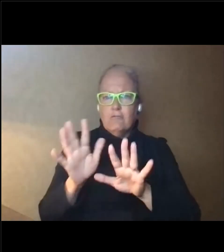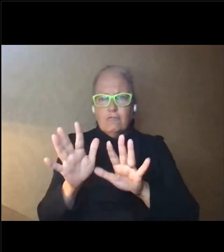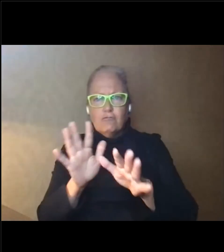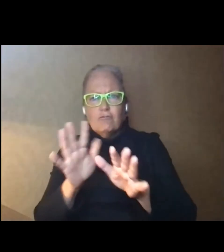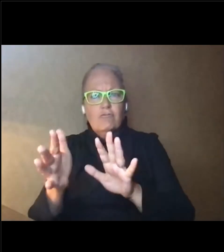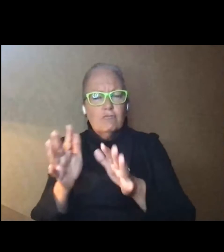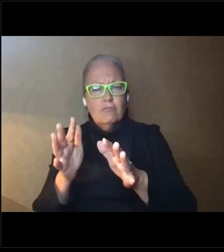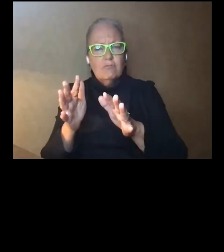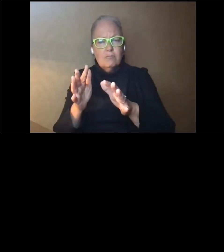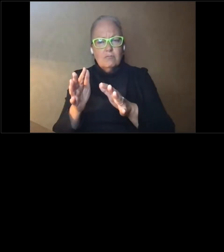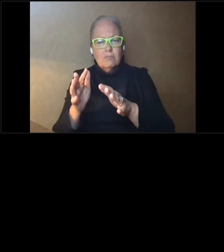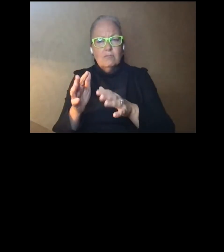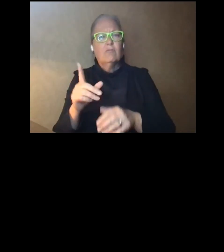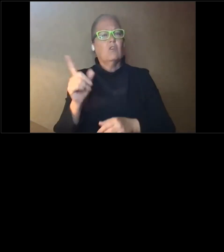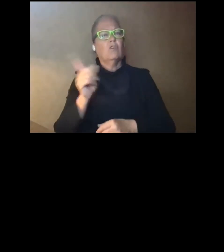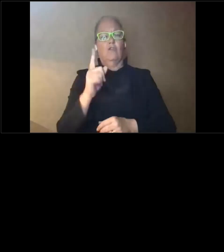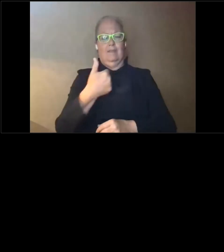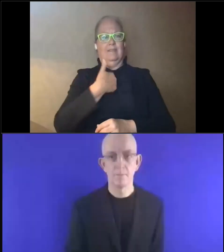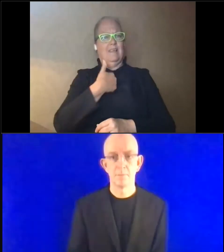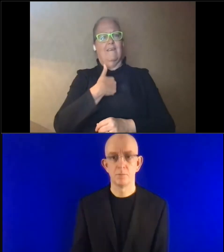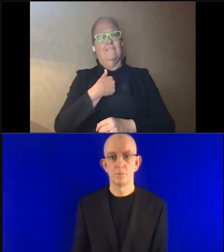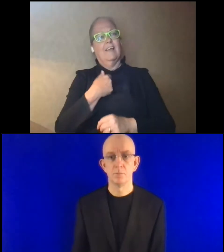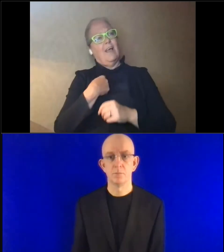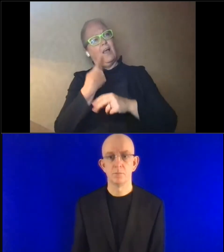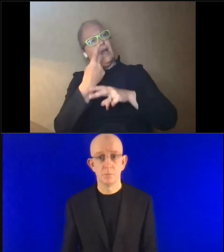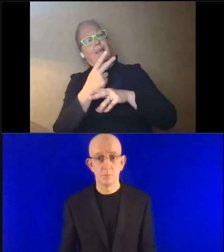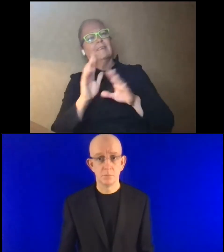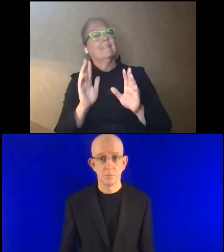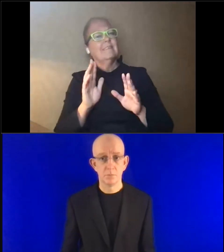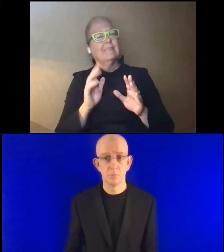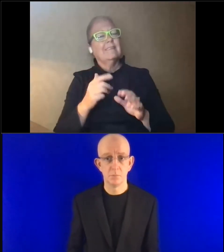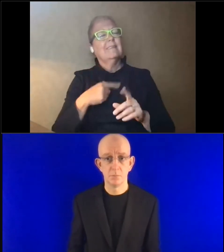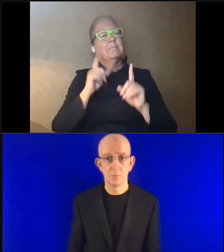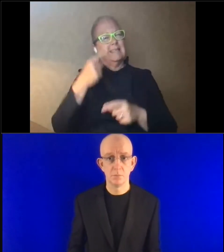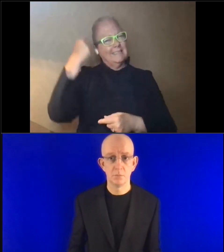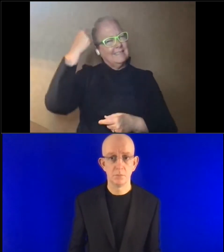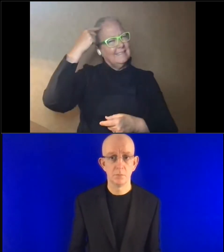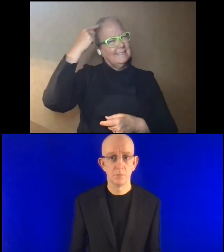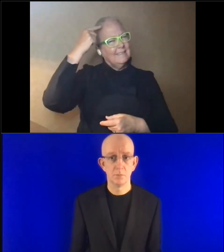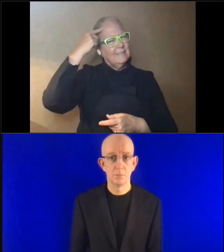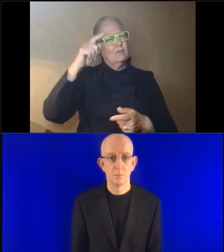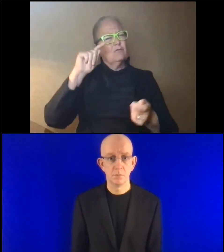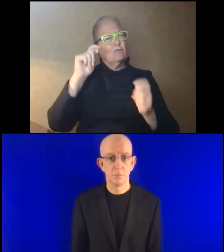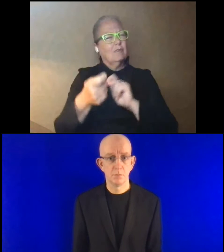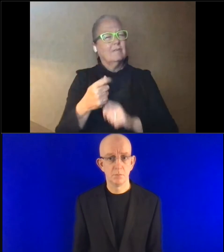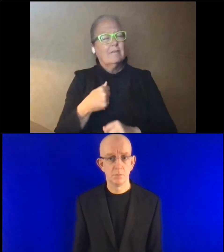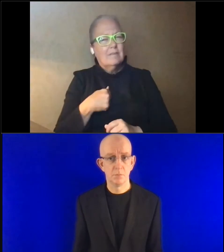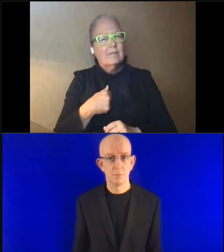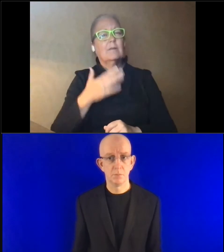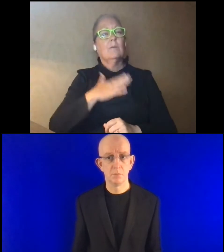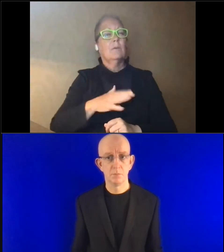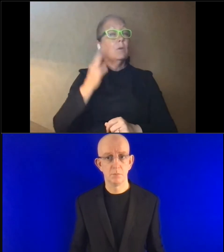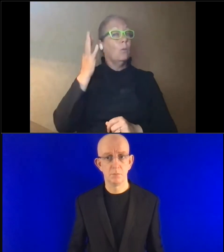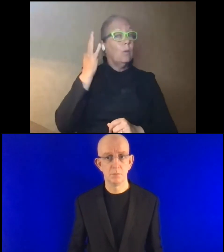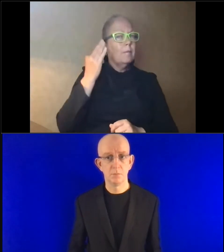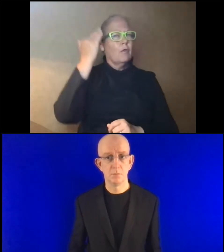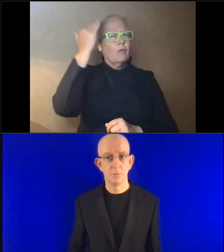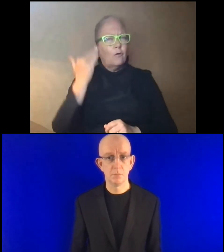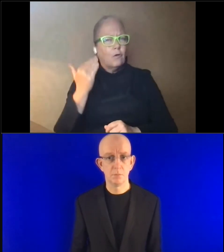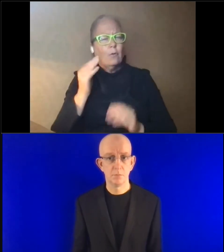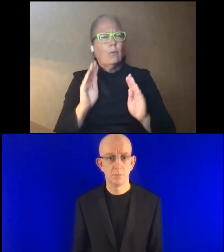not caring for ourselves. So we need to change the paradigm of ensuring that women and girls look at themselves